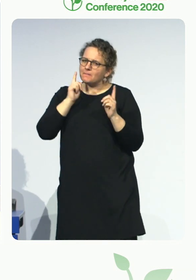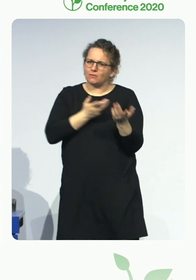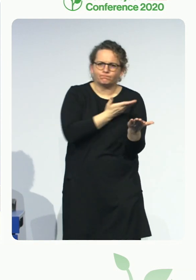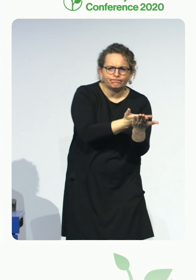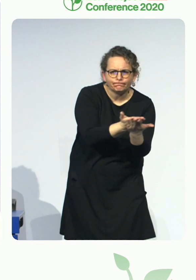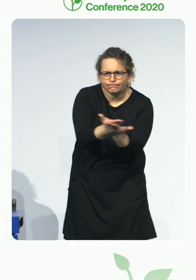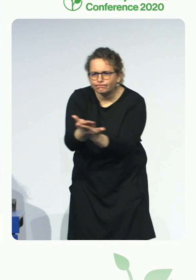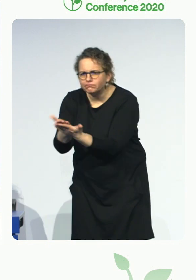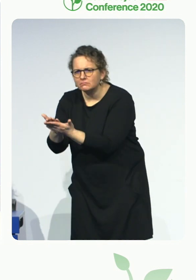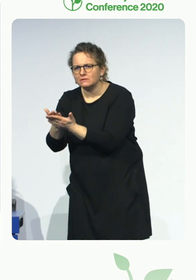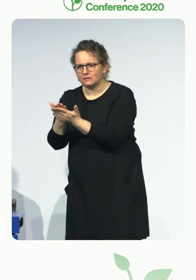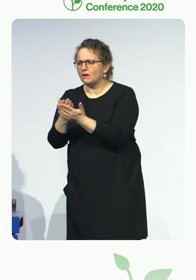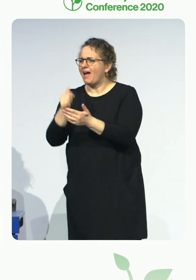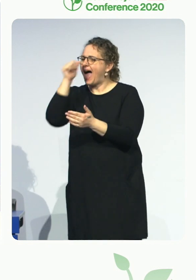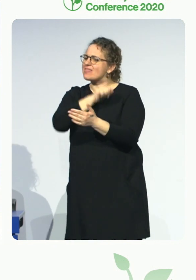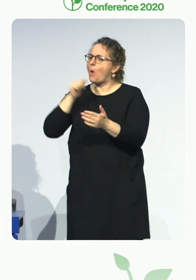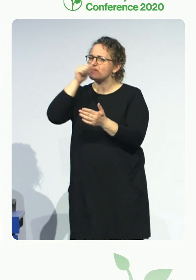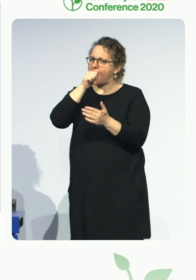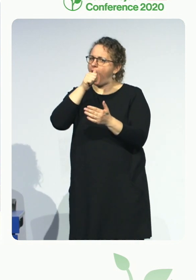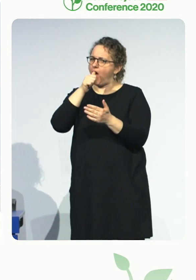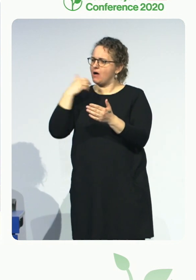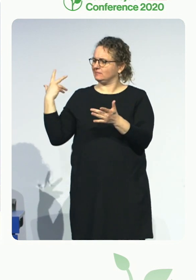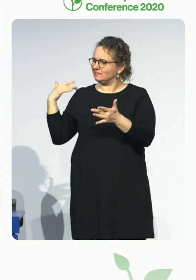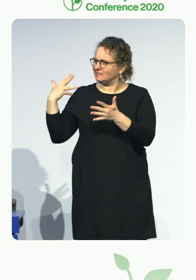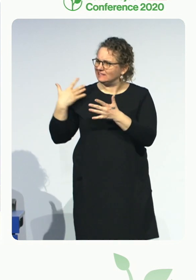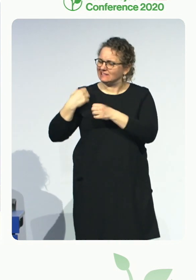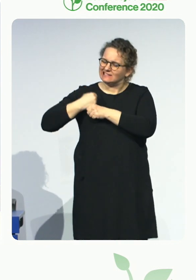in Ethiopia, and actually